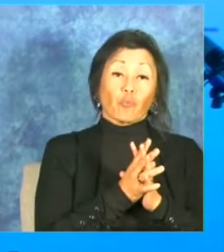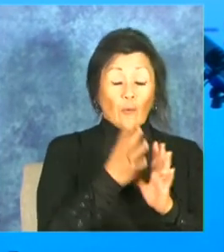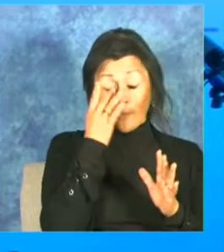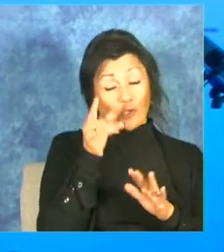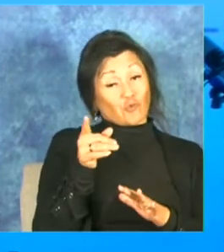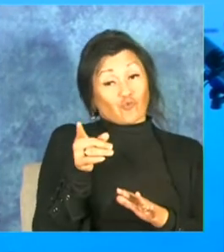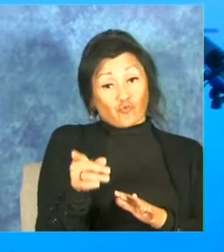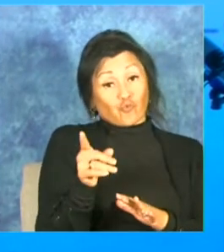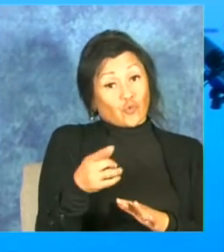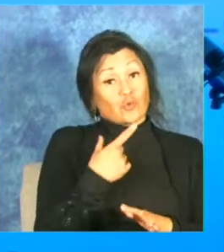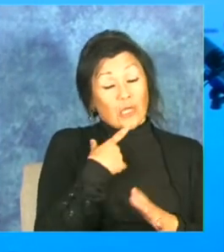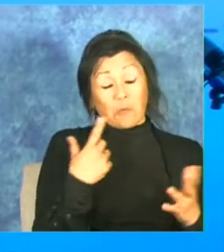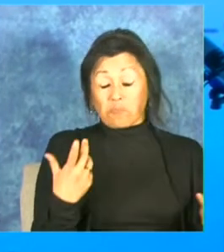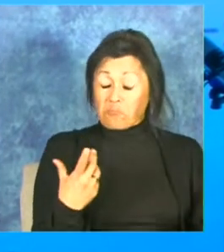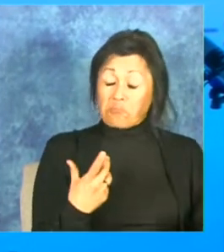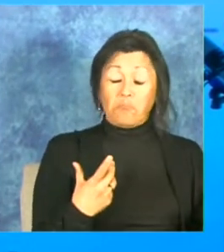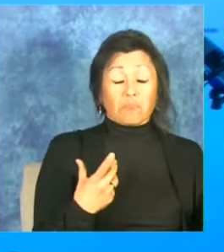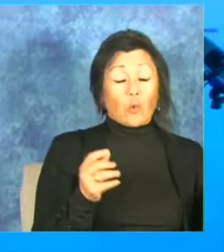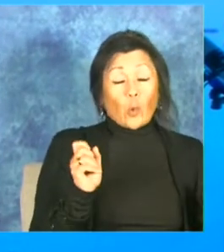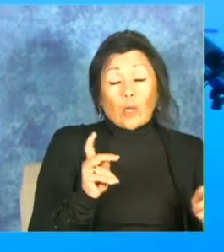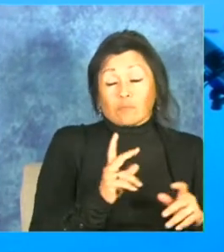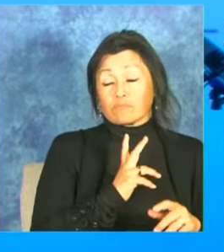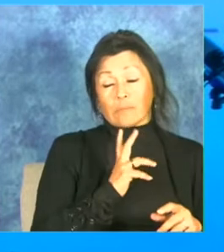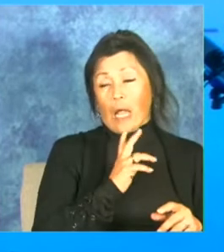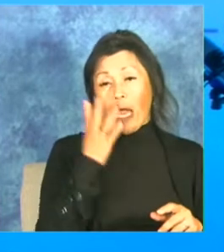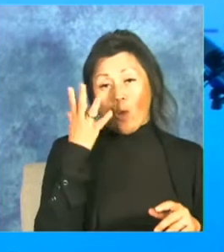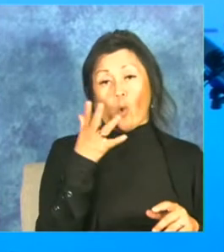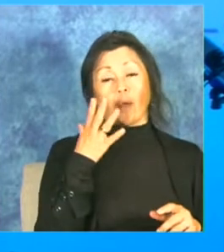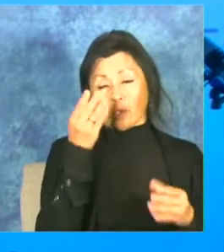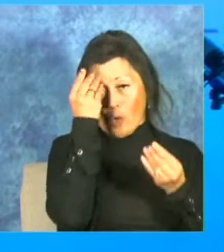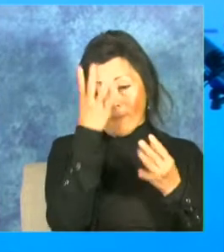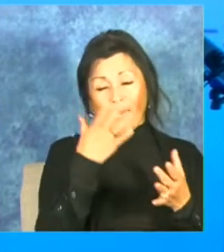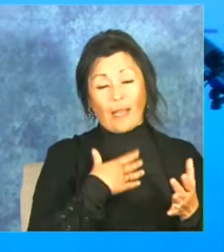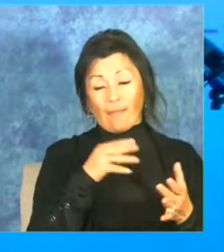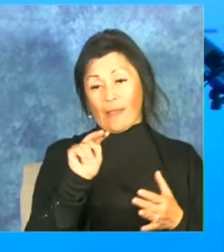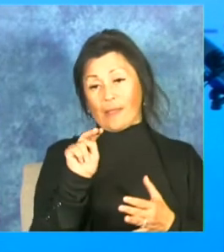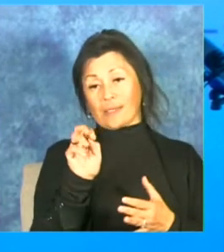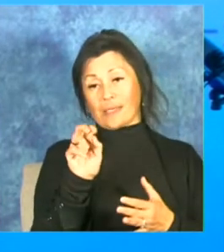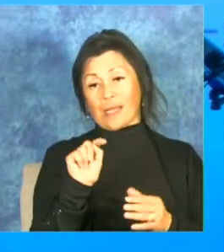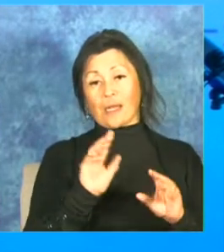But because you say so, I will let down the nets.